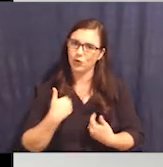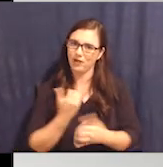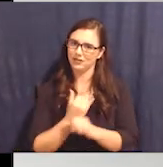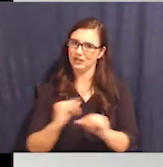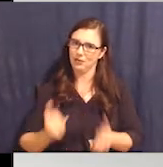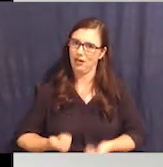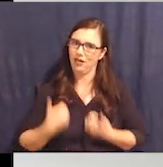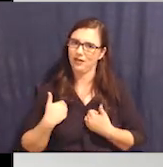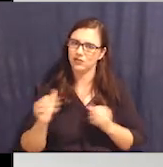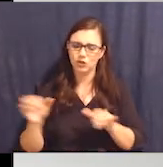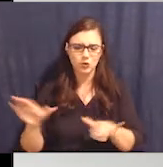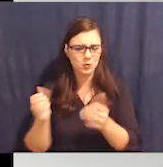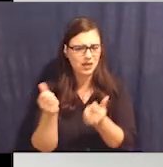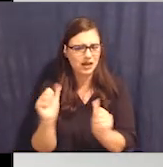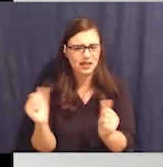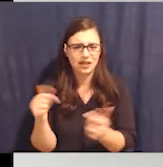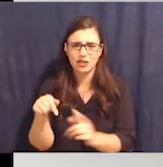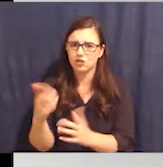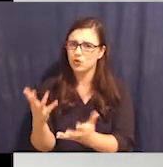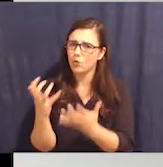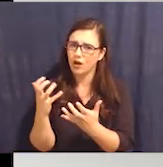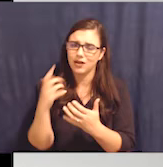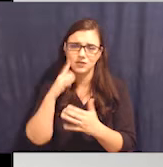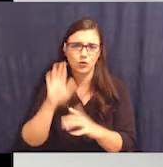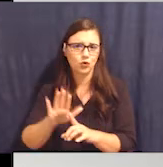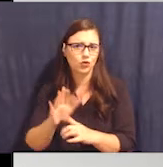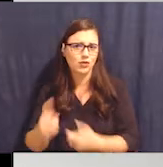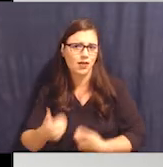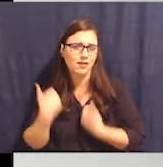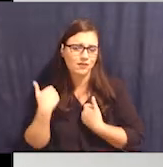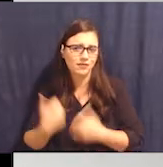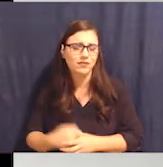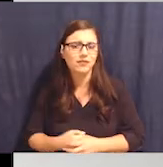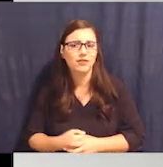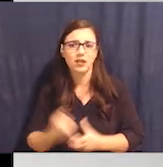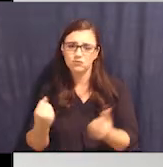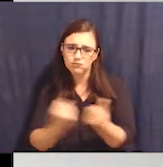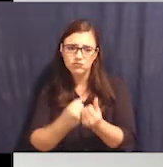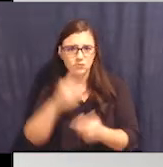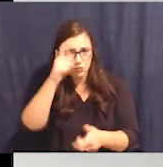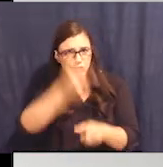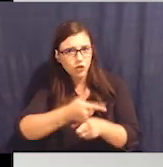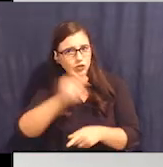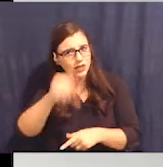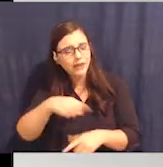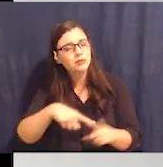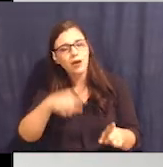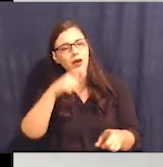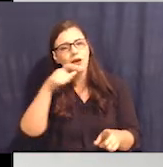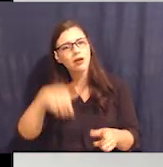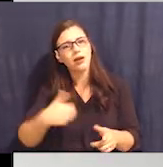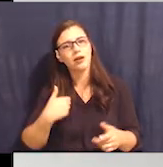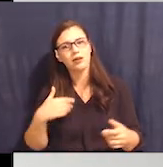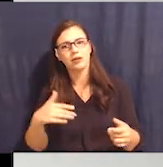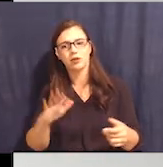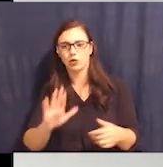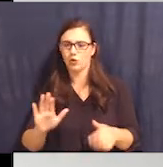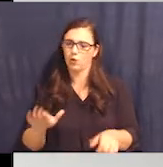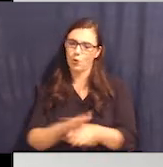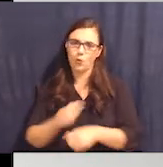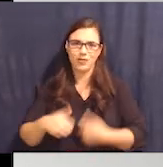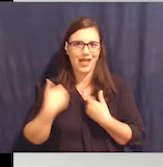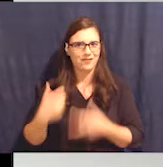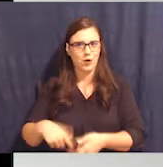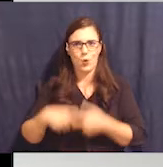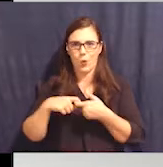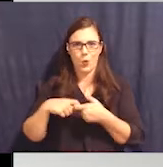life where she could do whatever it is she wanted to do in her life, be there for her brother, but not necessarily have to